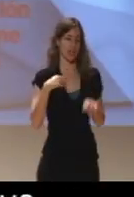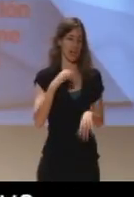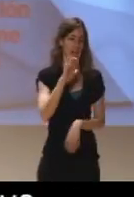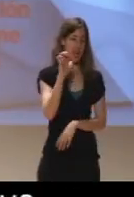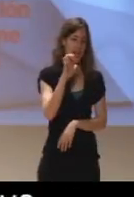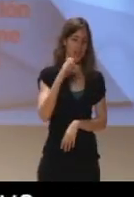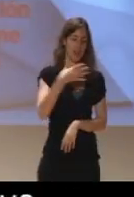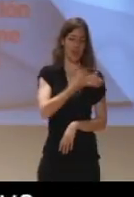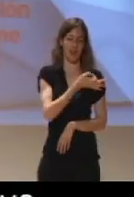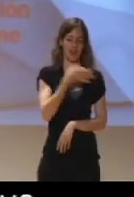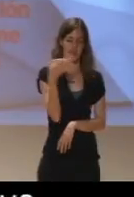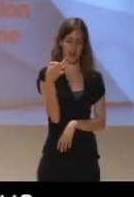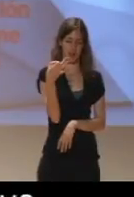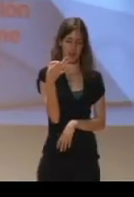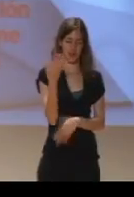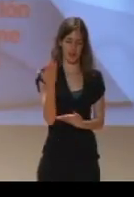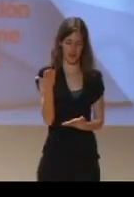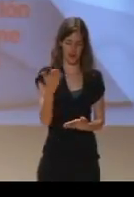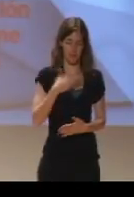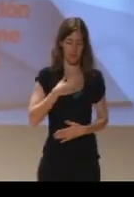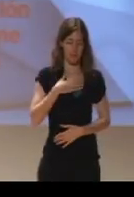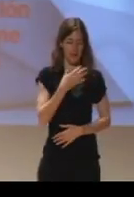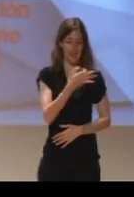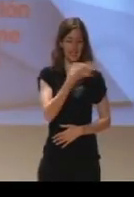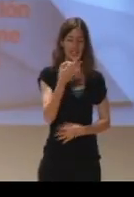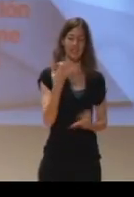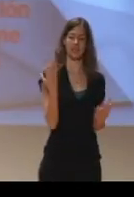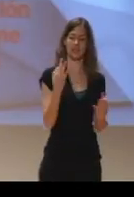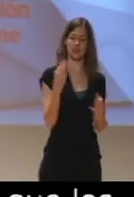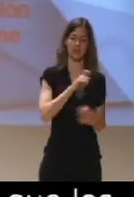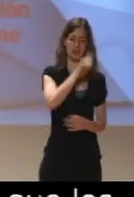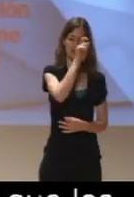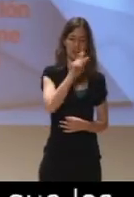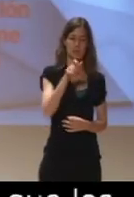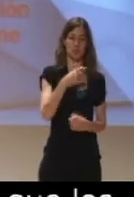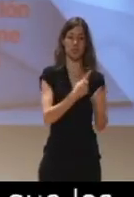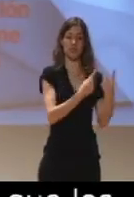excellence, for me, excellence means that